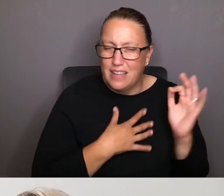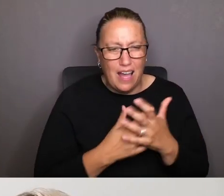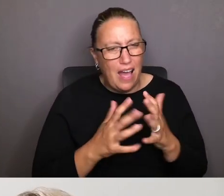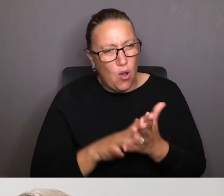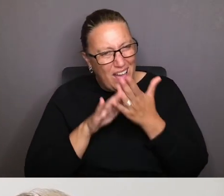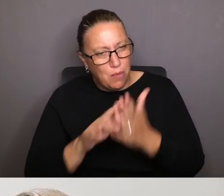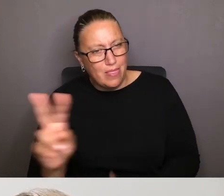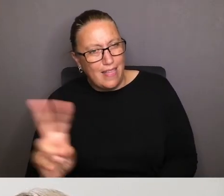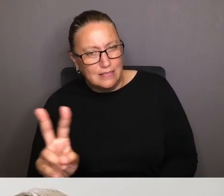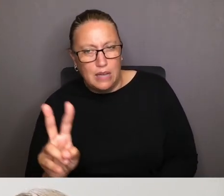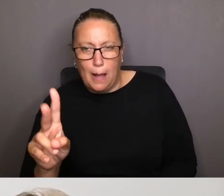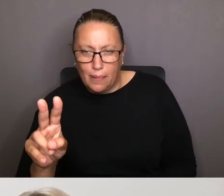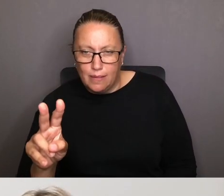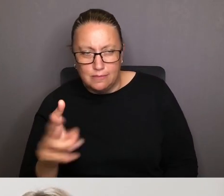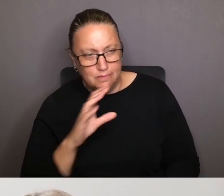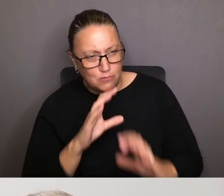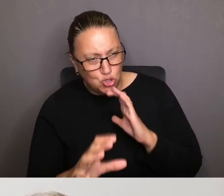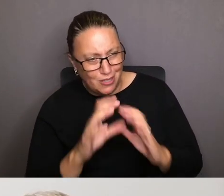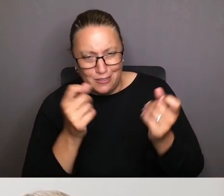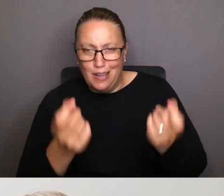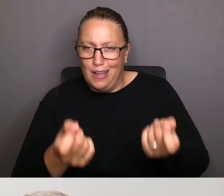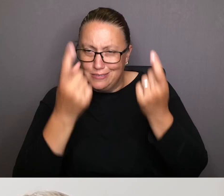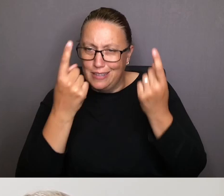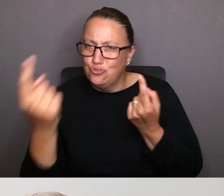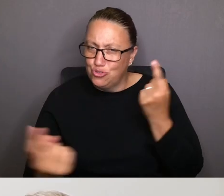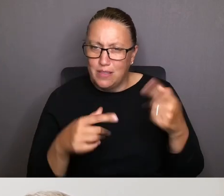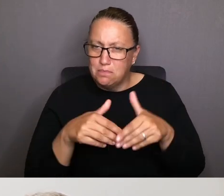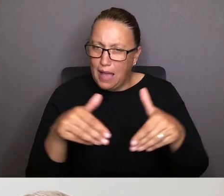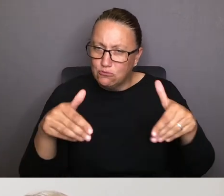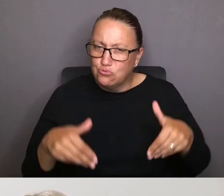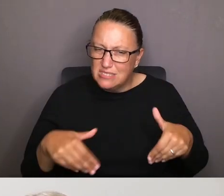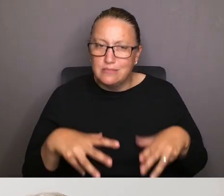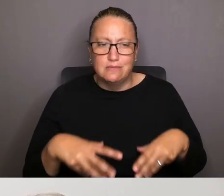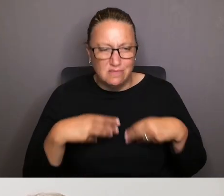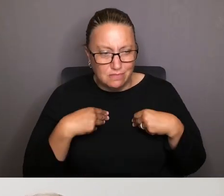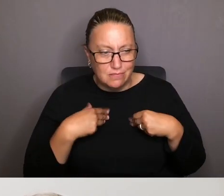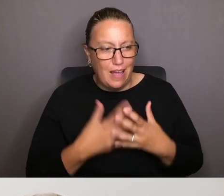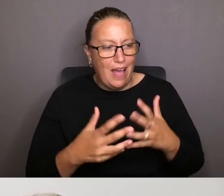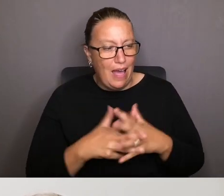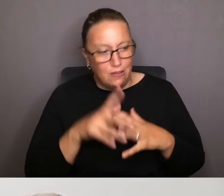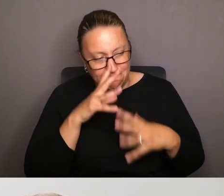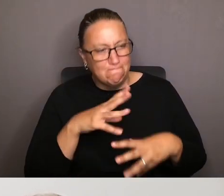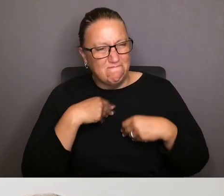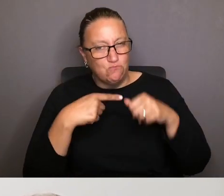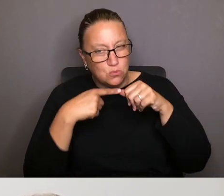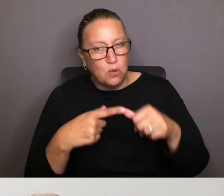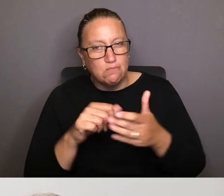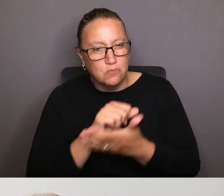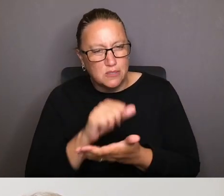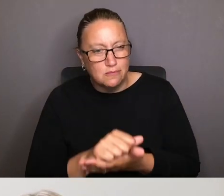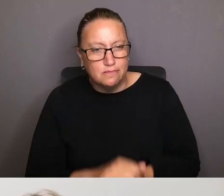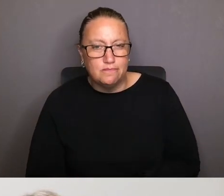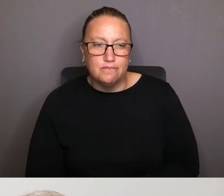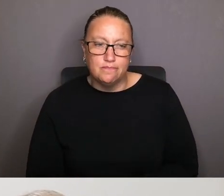each other's boundaries are and to respond to that in a really healthy way? So Heather, consent isn't always just saying yes or no,